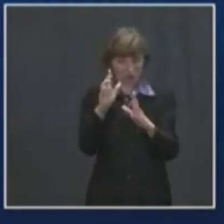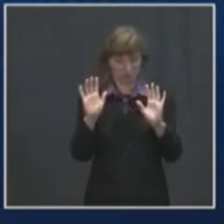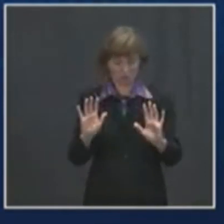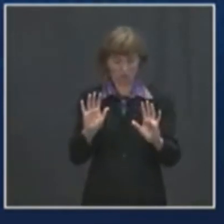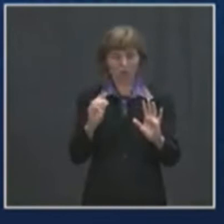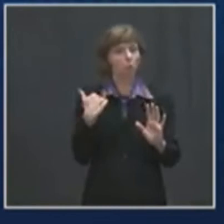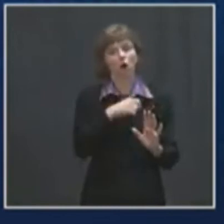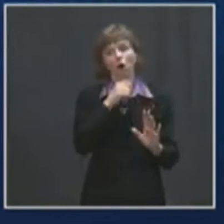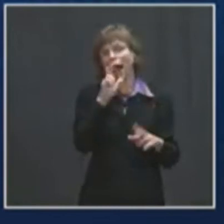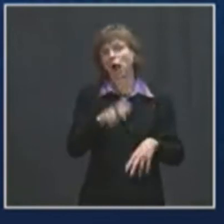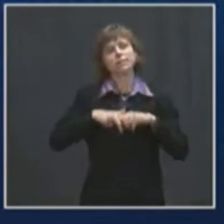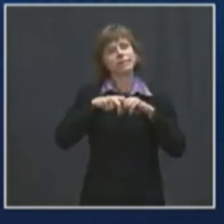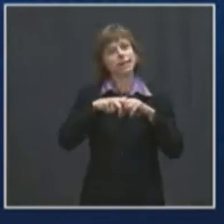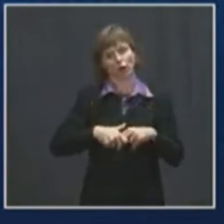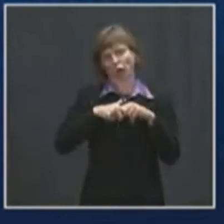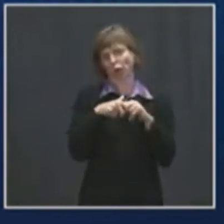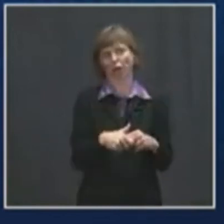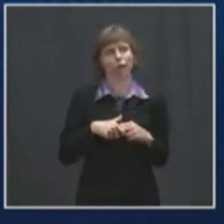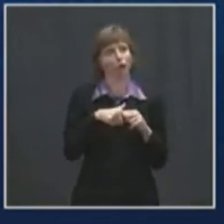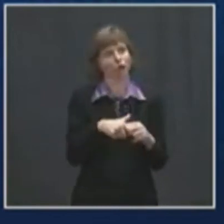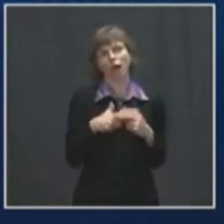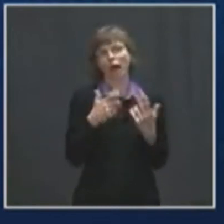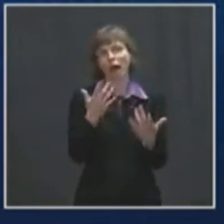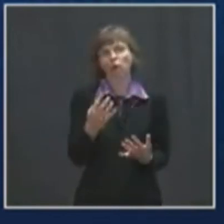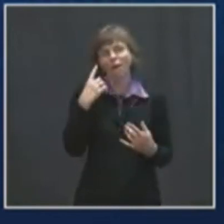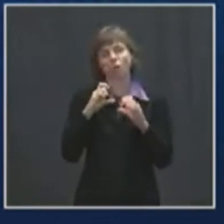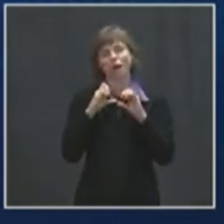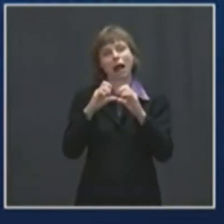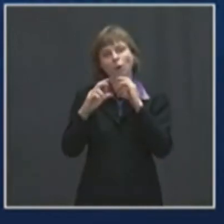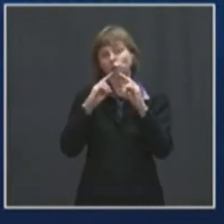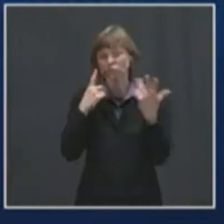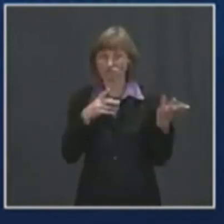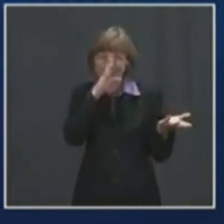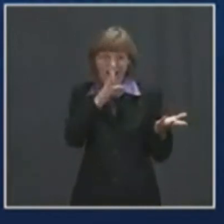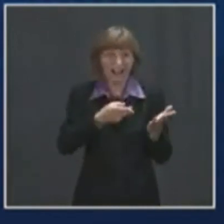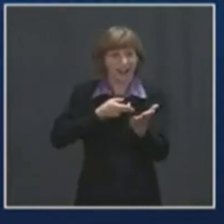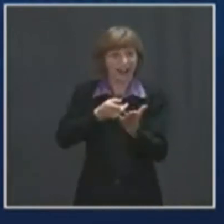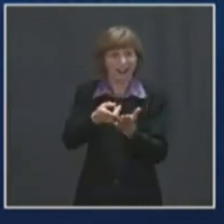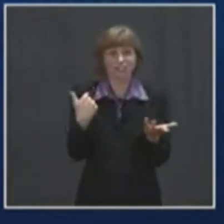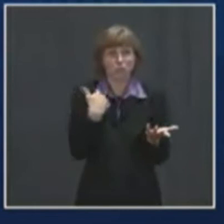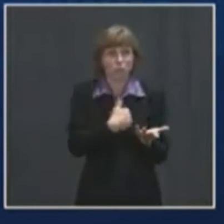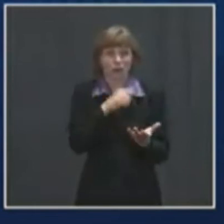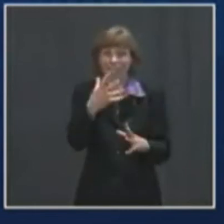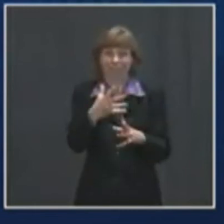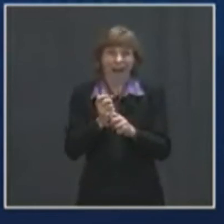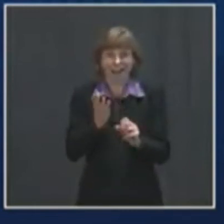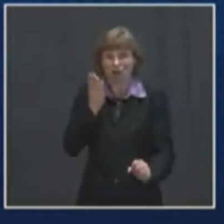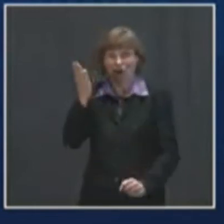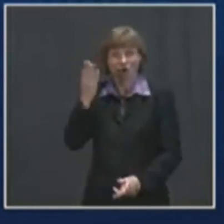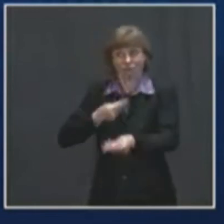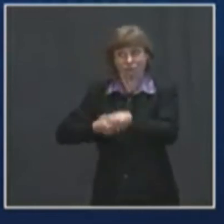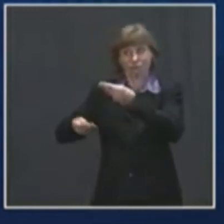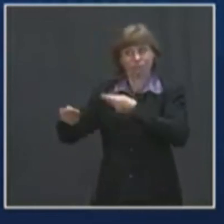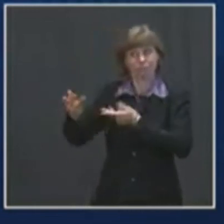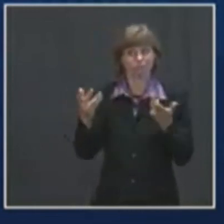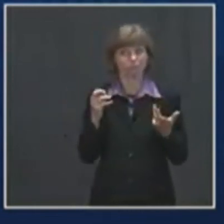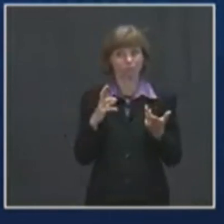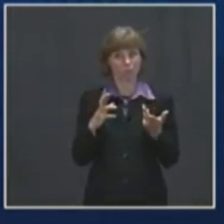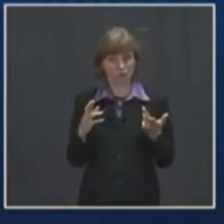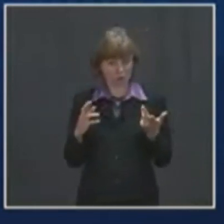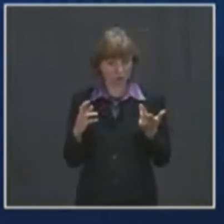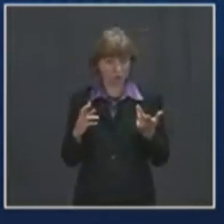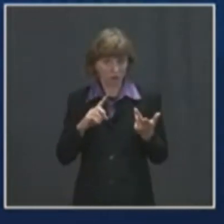here and wait for an ongoing negotiation where, frankly, we haven't received an offer in return, right? A response offer